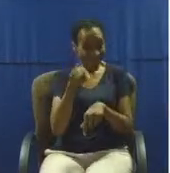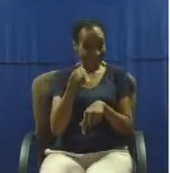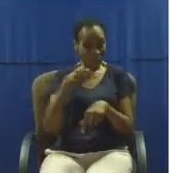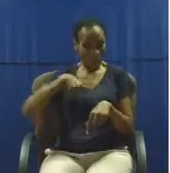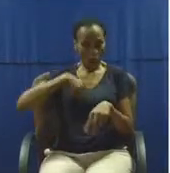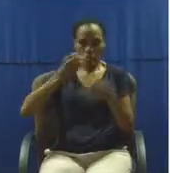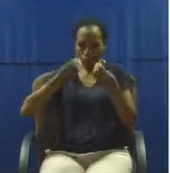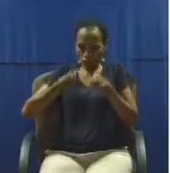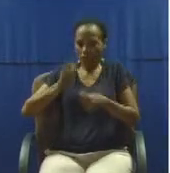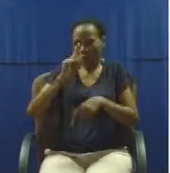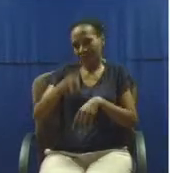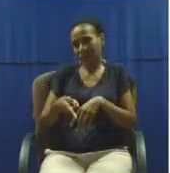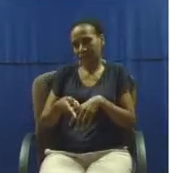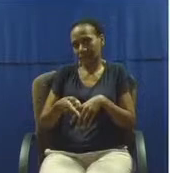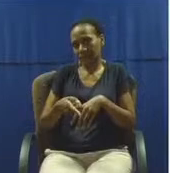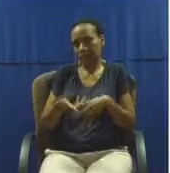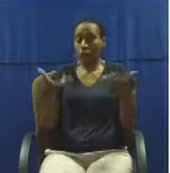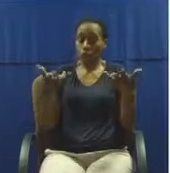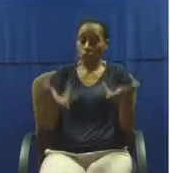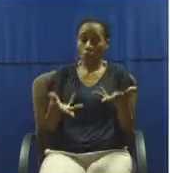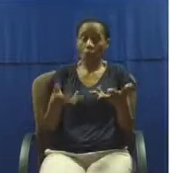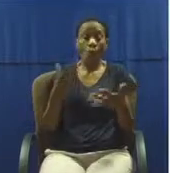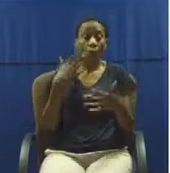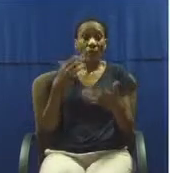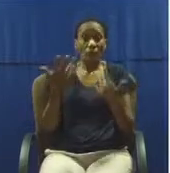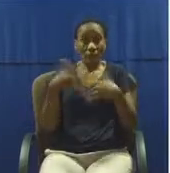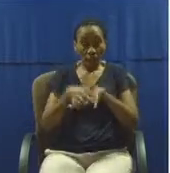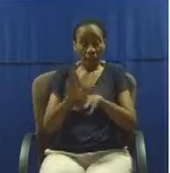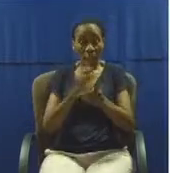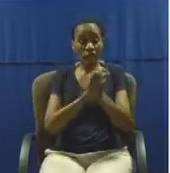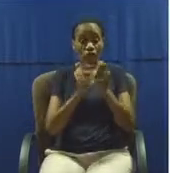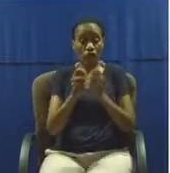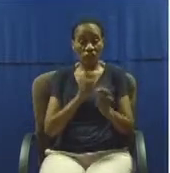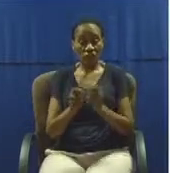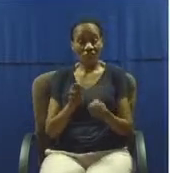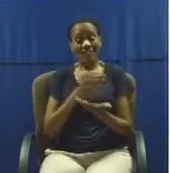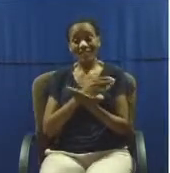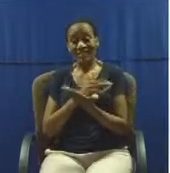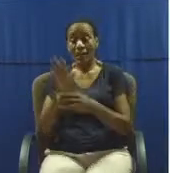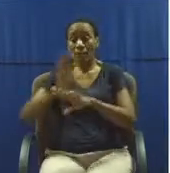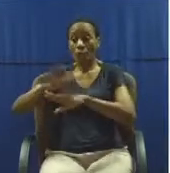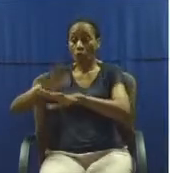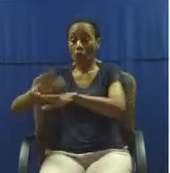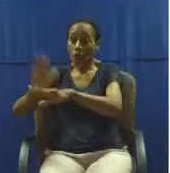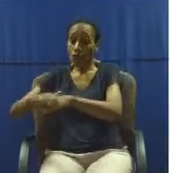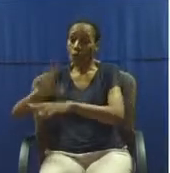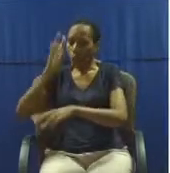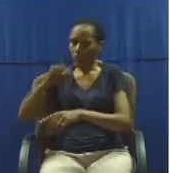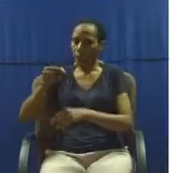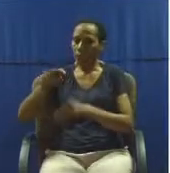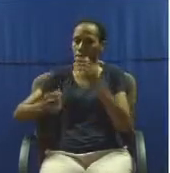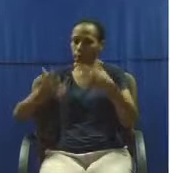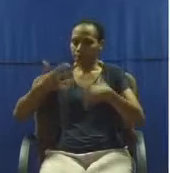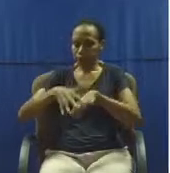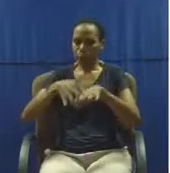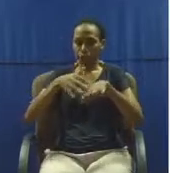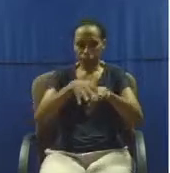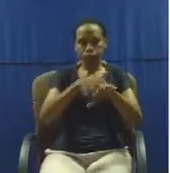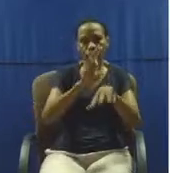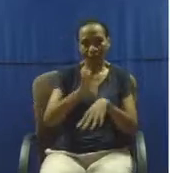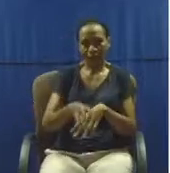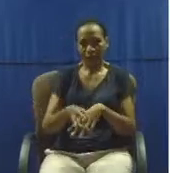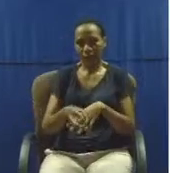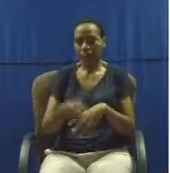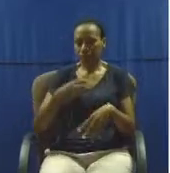addressing, and the changes that you've already seen and many more will be coming. We